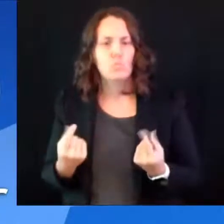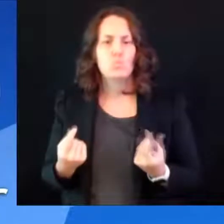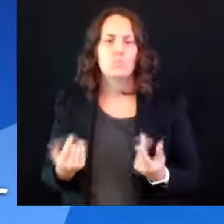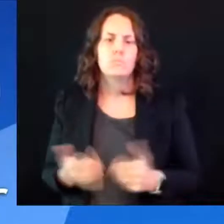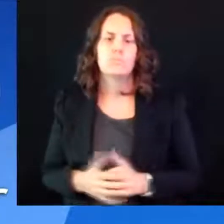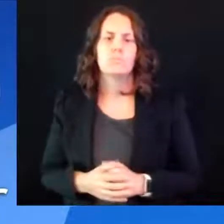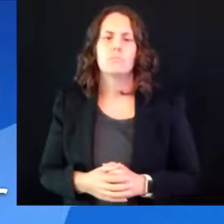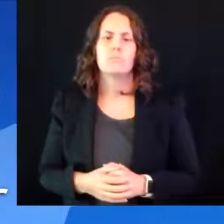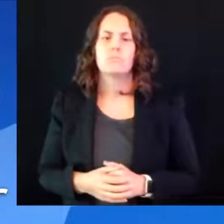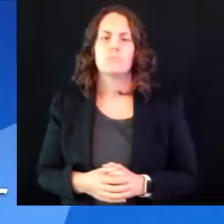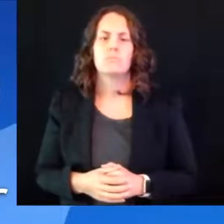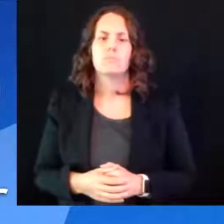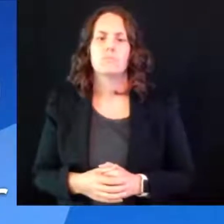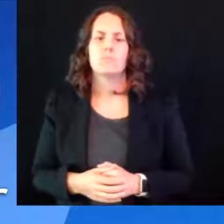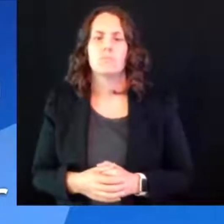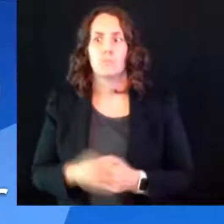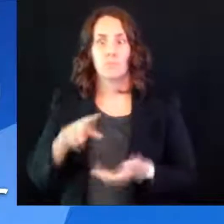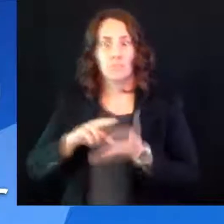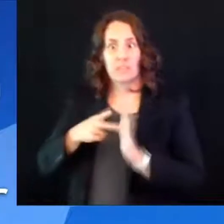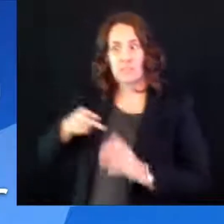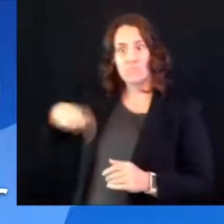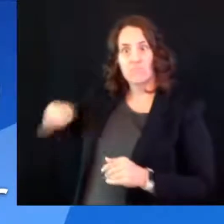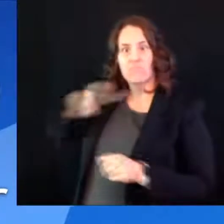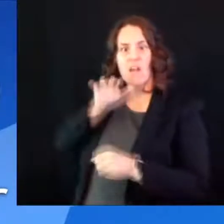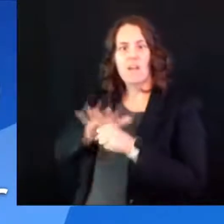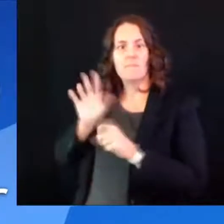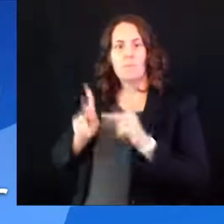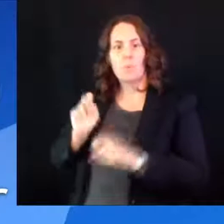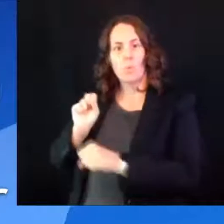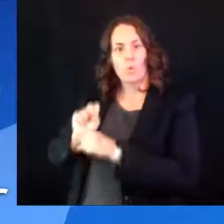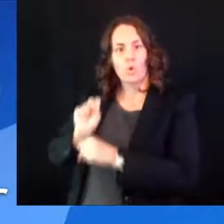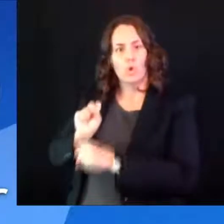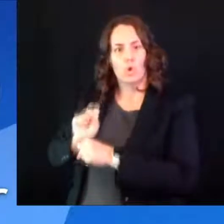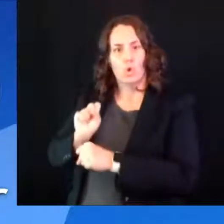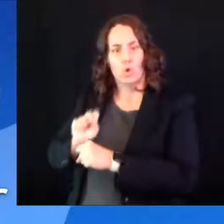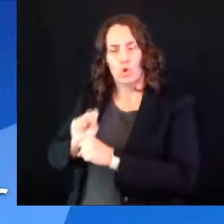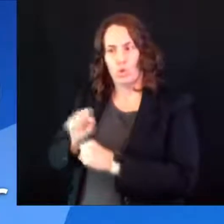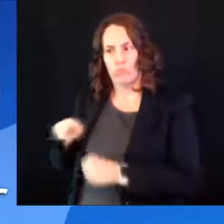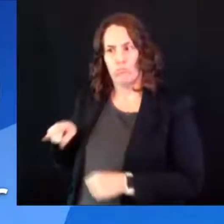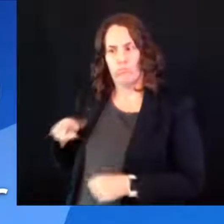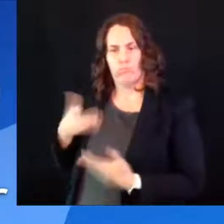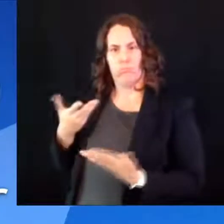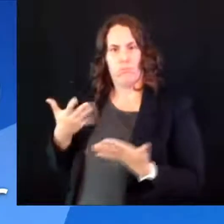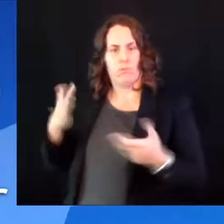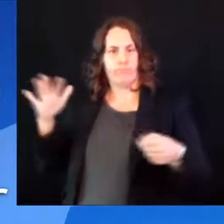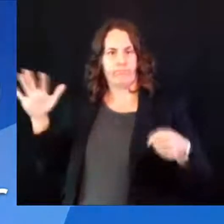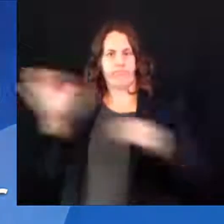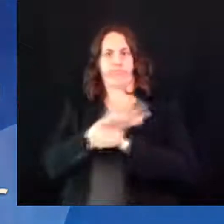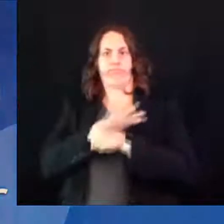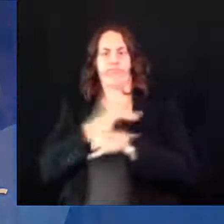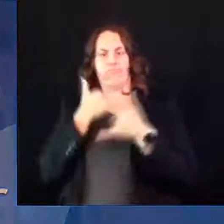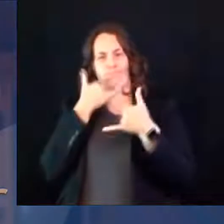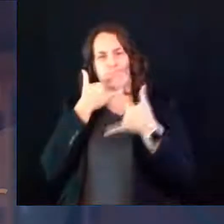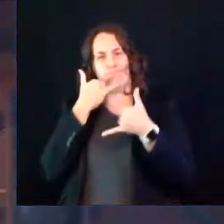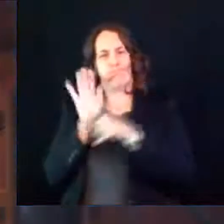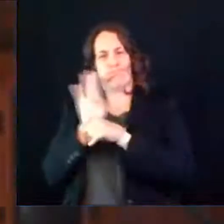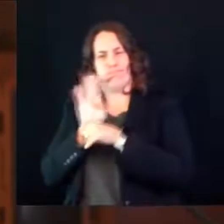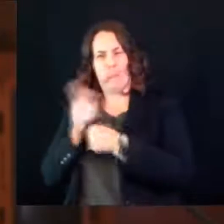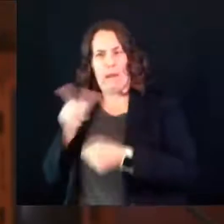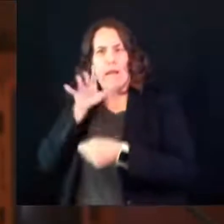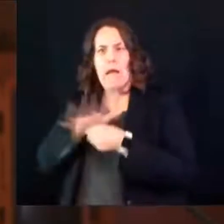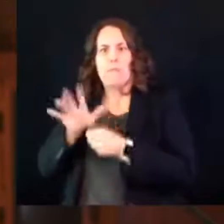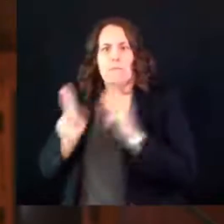contact tracers to keep up with the demand and the rising number of COVID cases? Thanks, Emily. I think it's